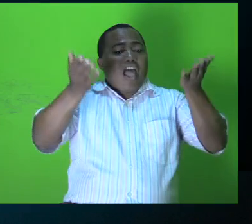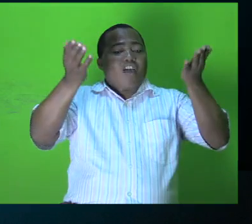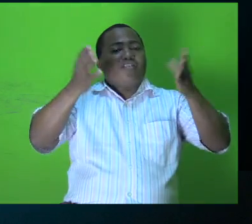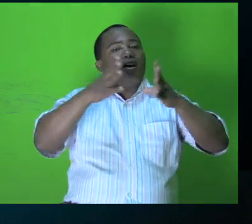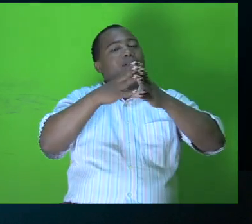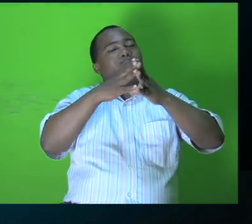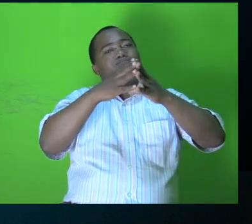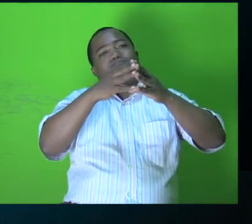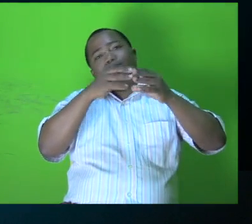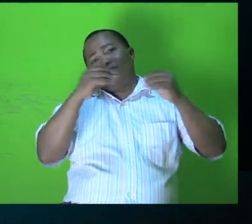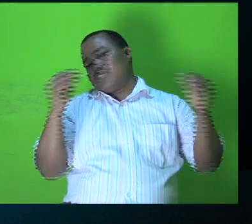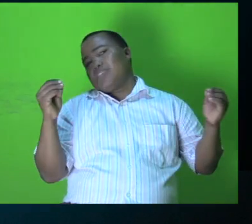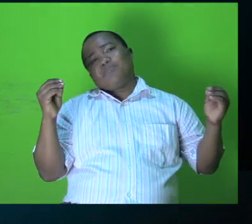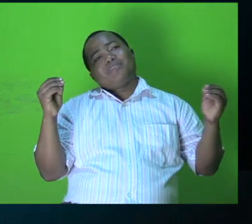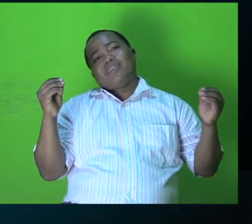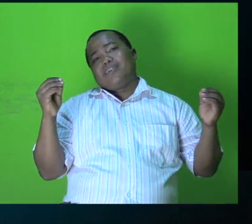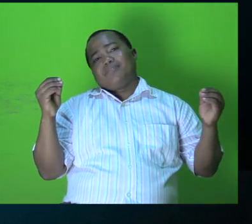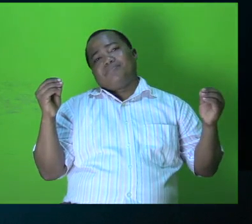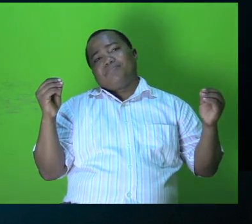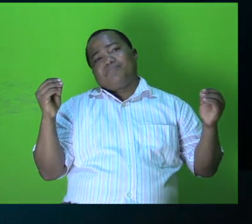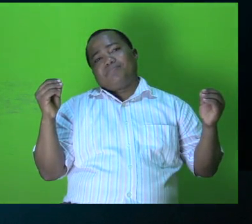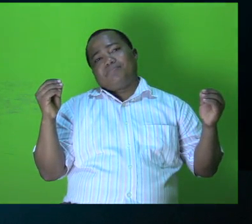disappeared.